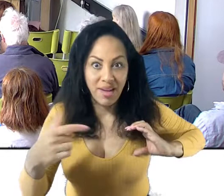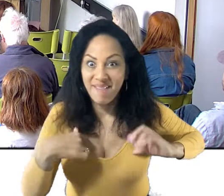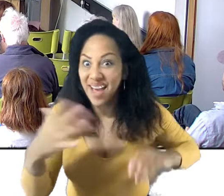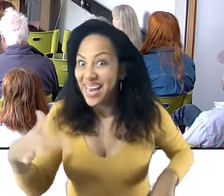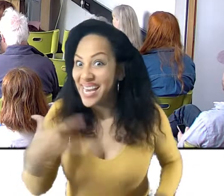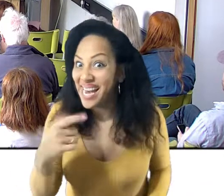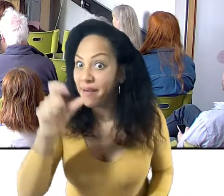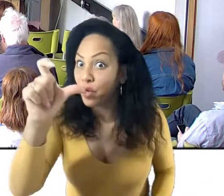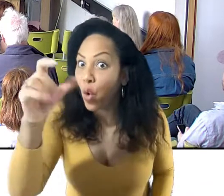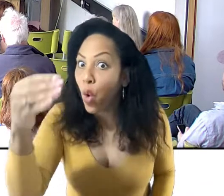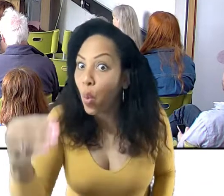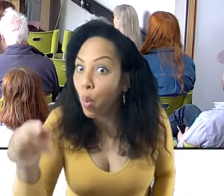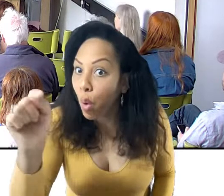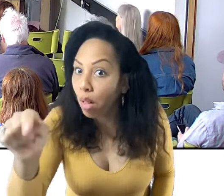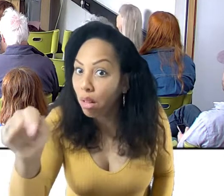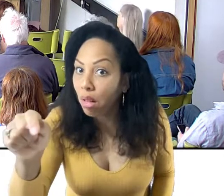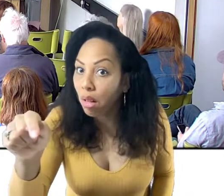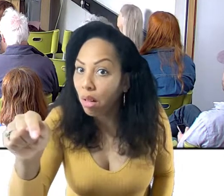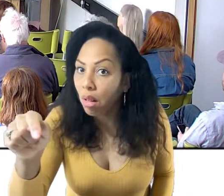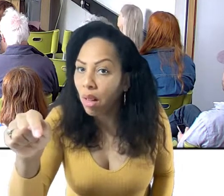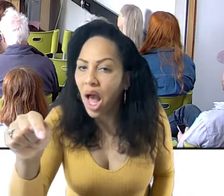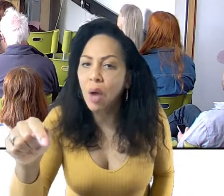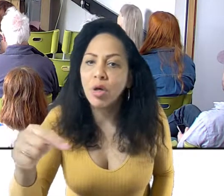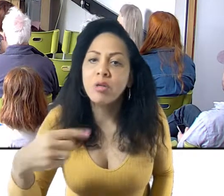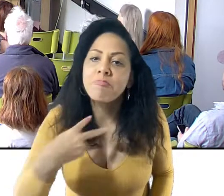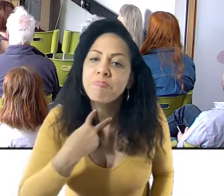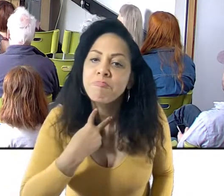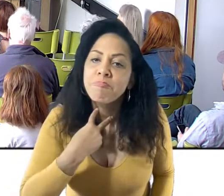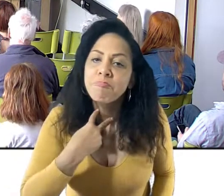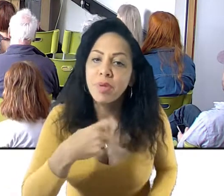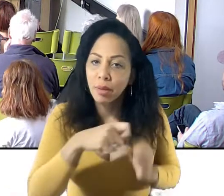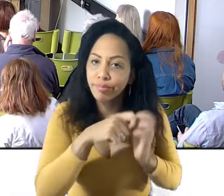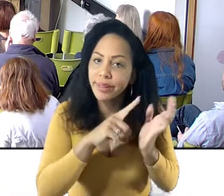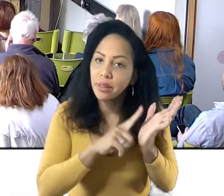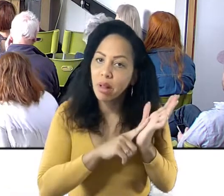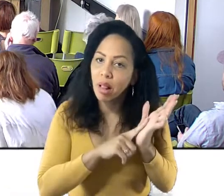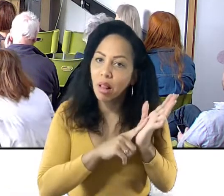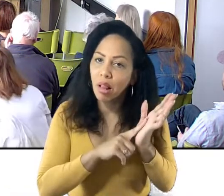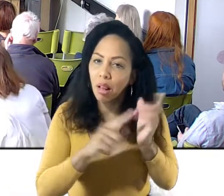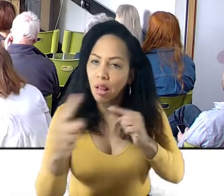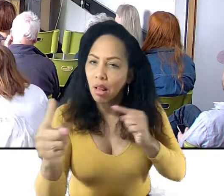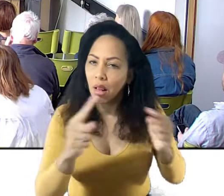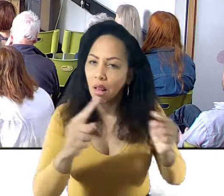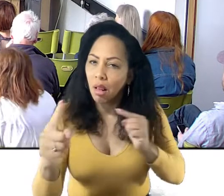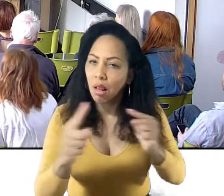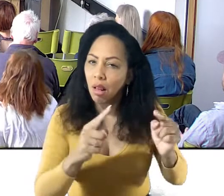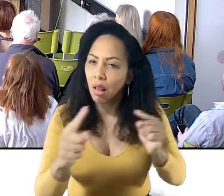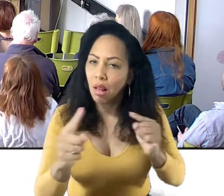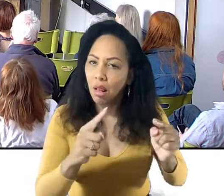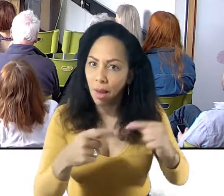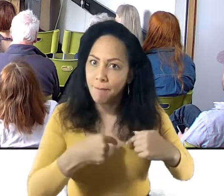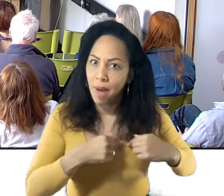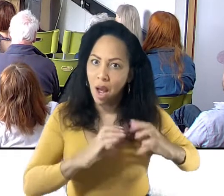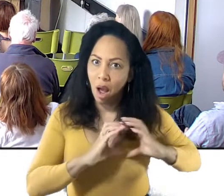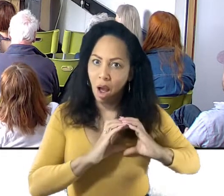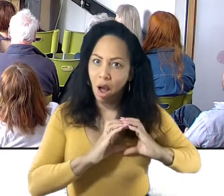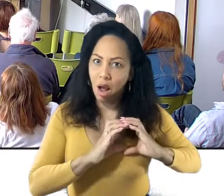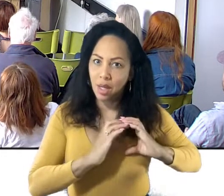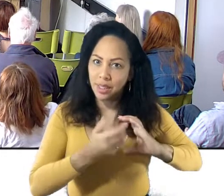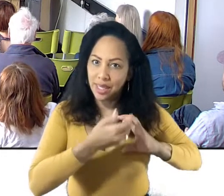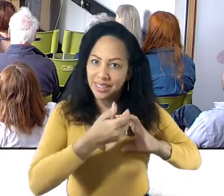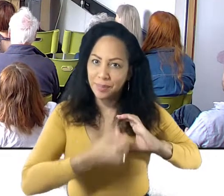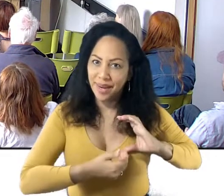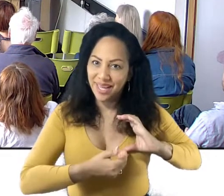going to be in two. And this is definitely the case, or certainly I would imagine is the case with a lot of people who are displaced or have had to